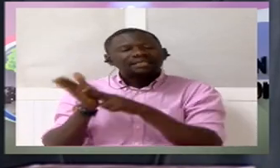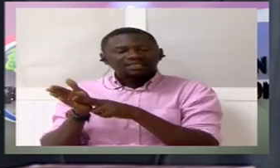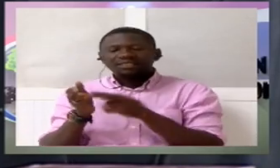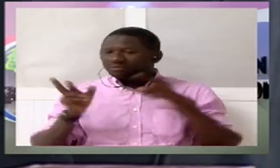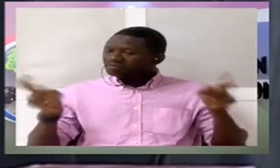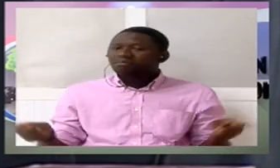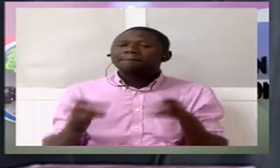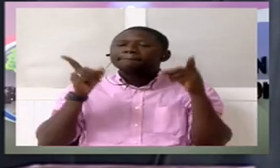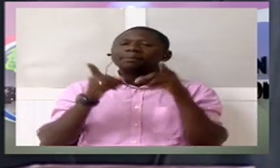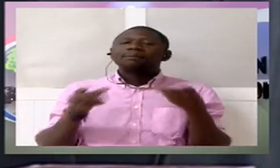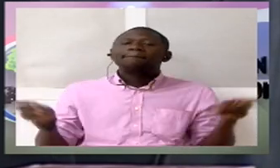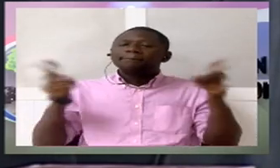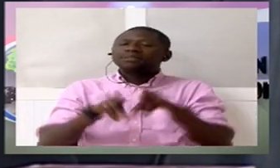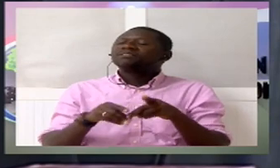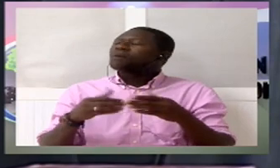greatly in.